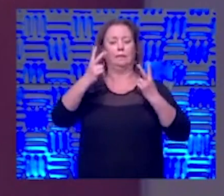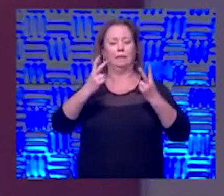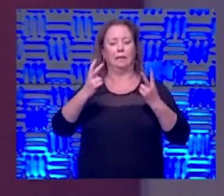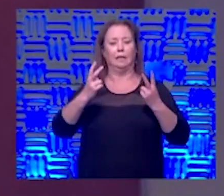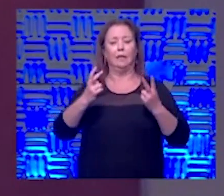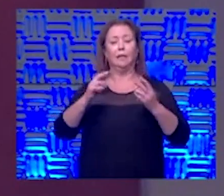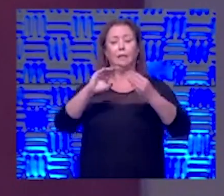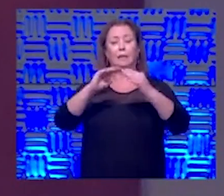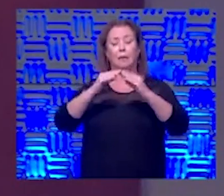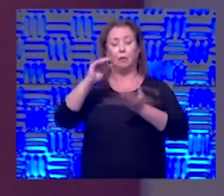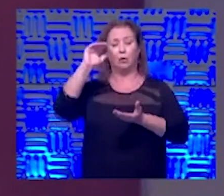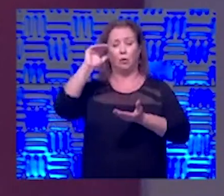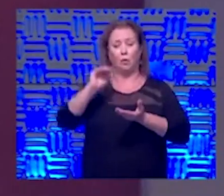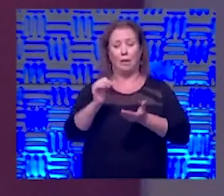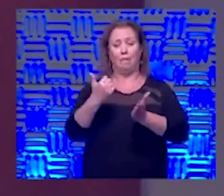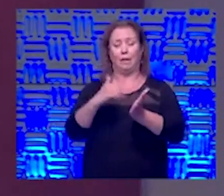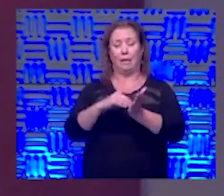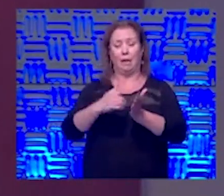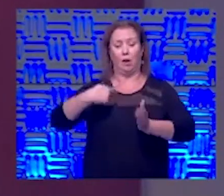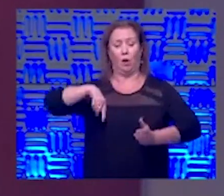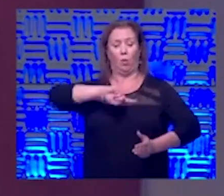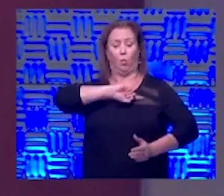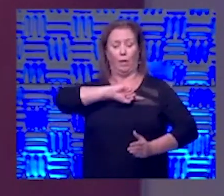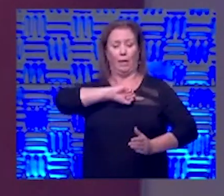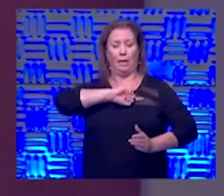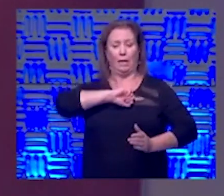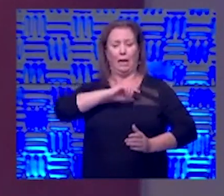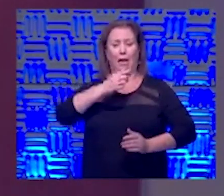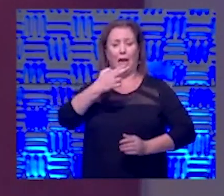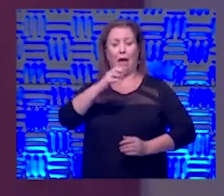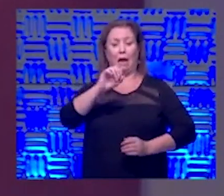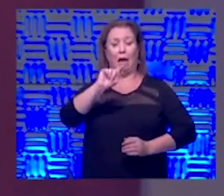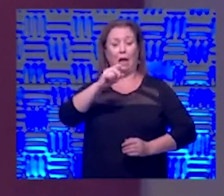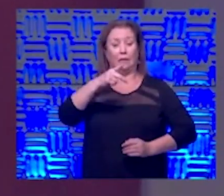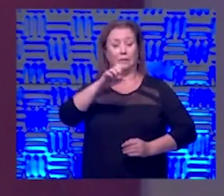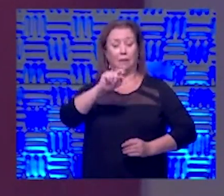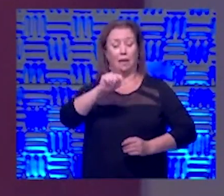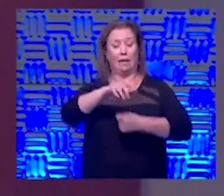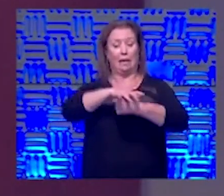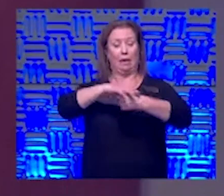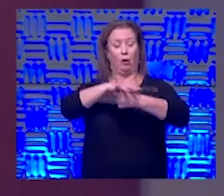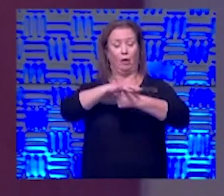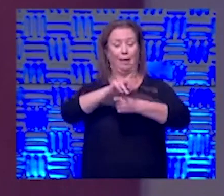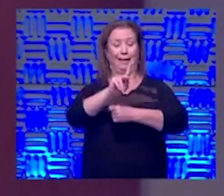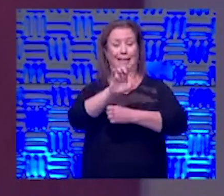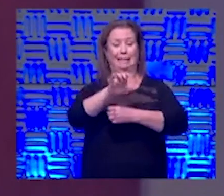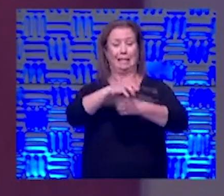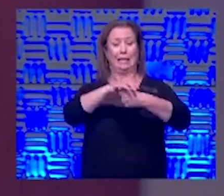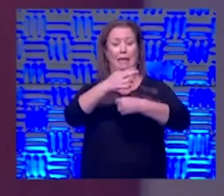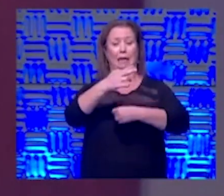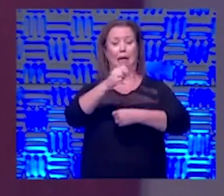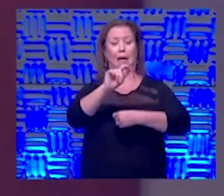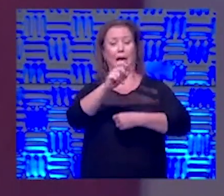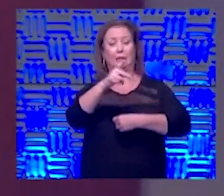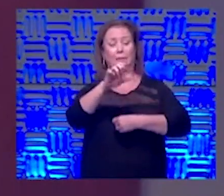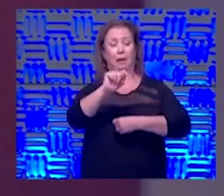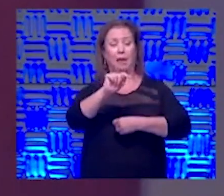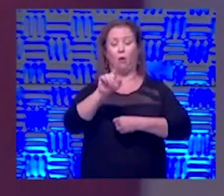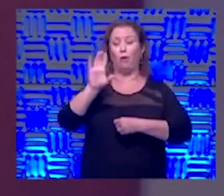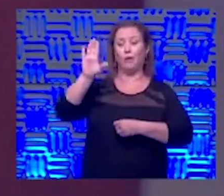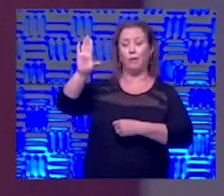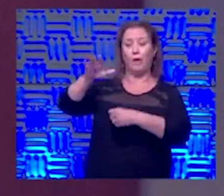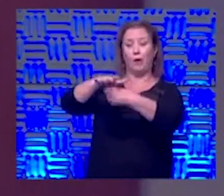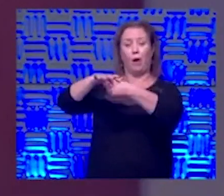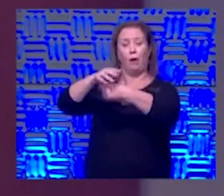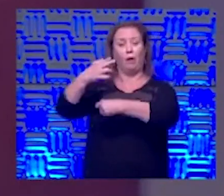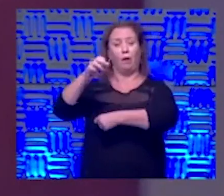as the numbers are going down, again, are we coming from a hotspot area or not? So, because that could be a no if someone is living